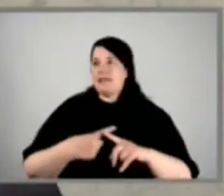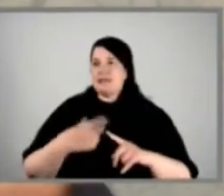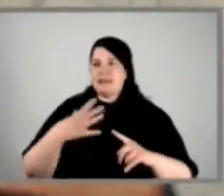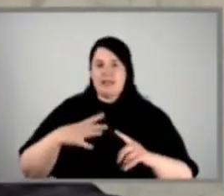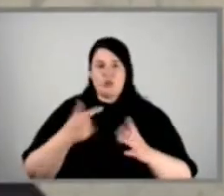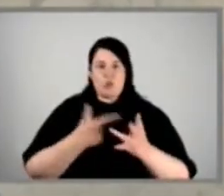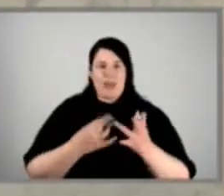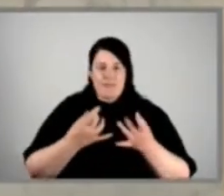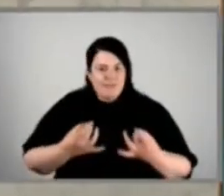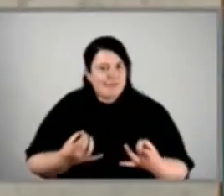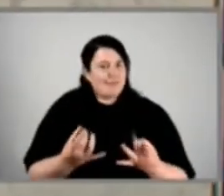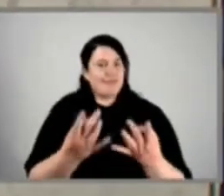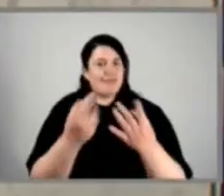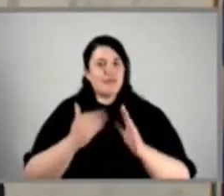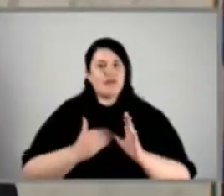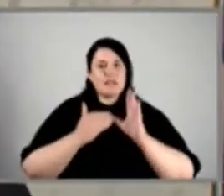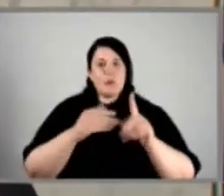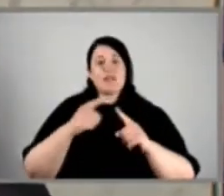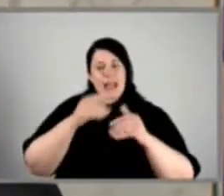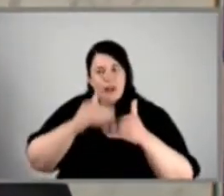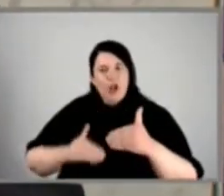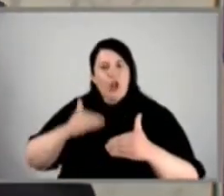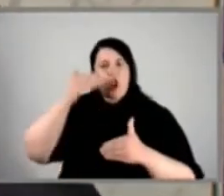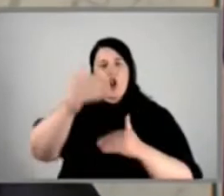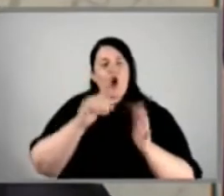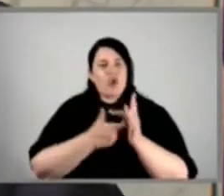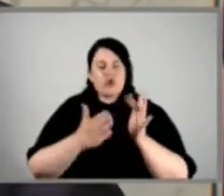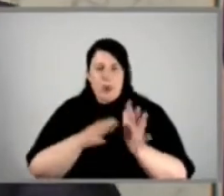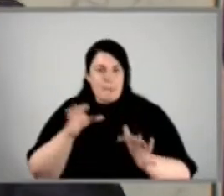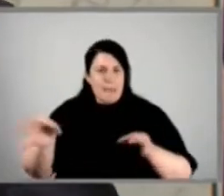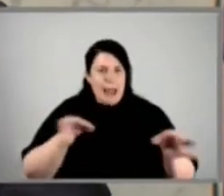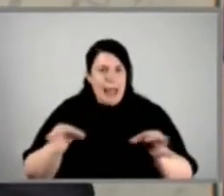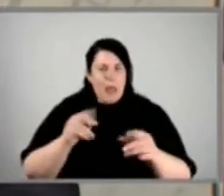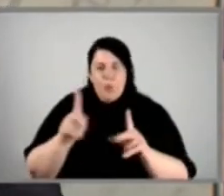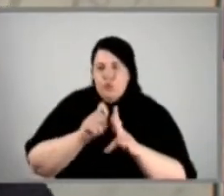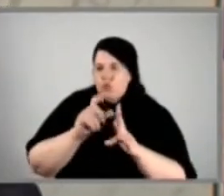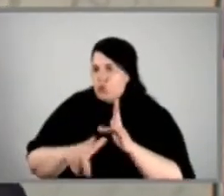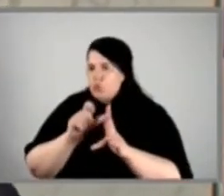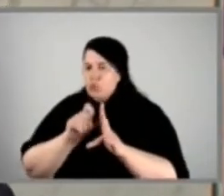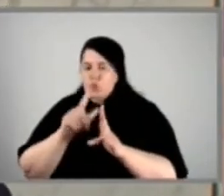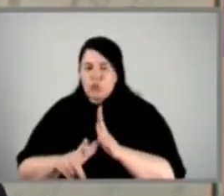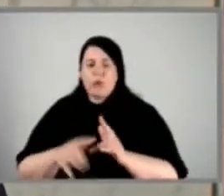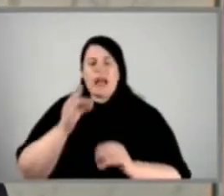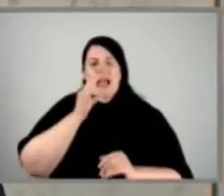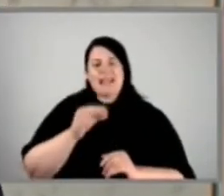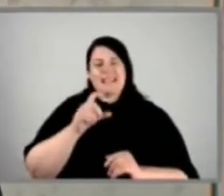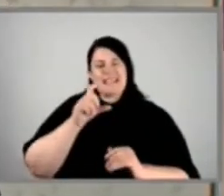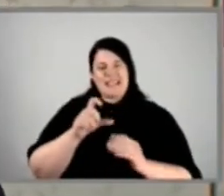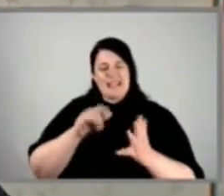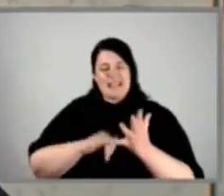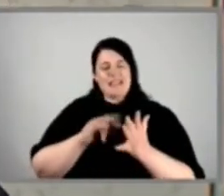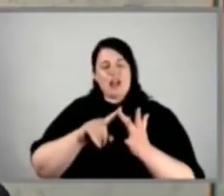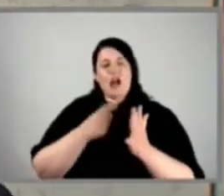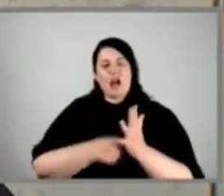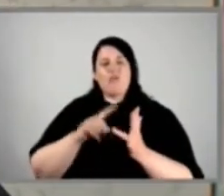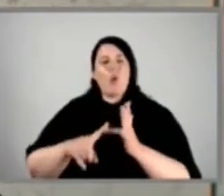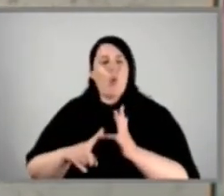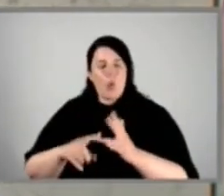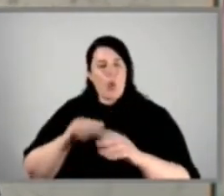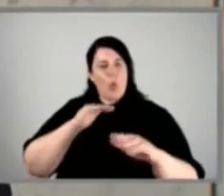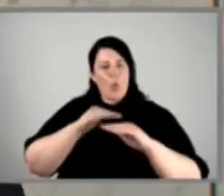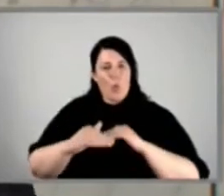responses as well as the long-term mitigation, and you asked the CSIRO to do a report specifically on